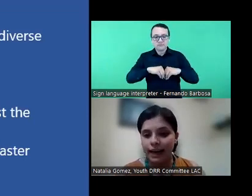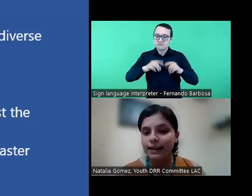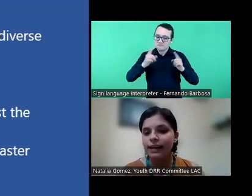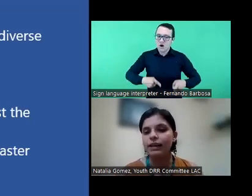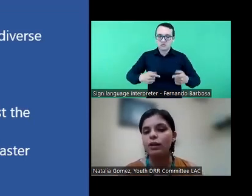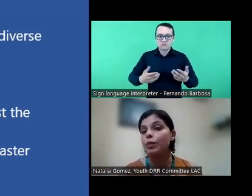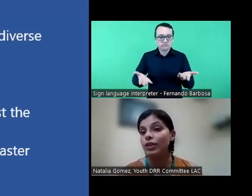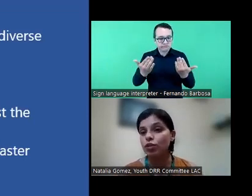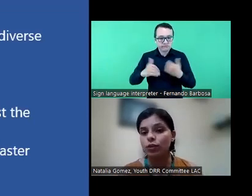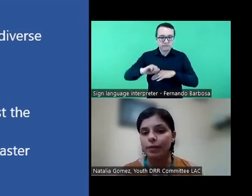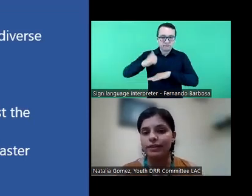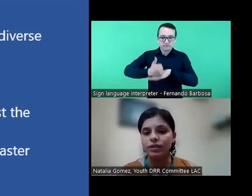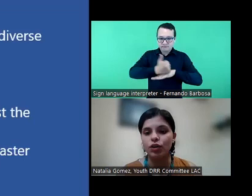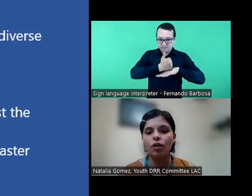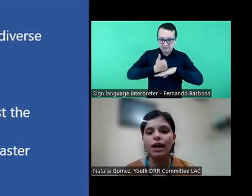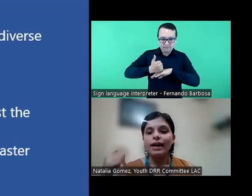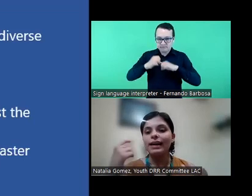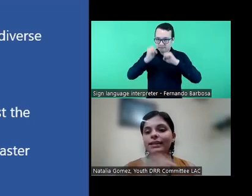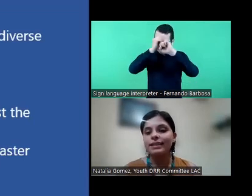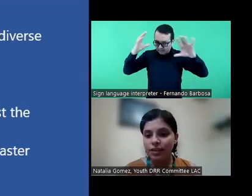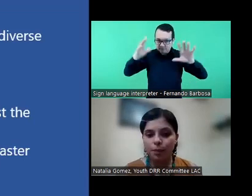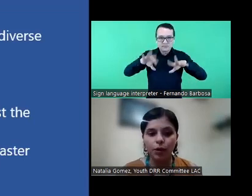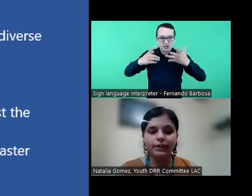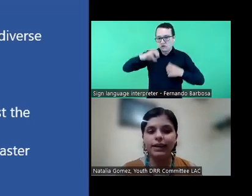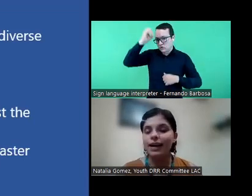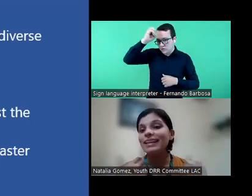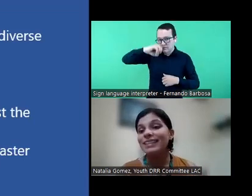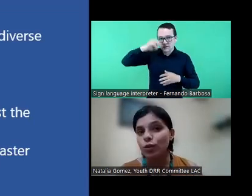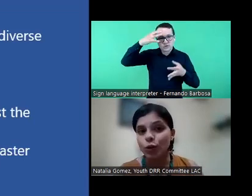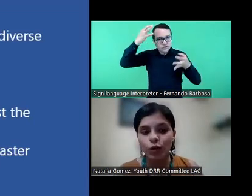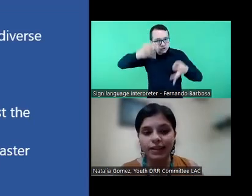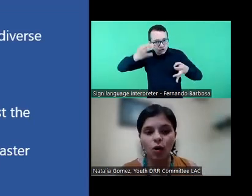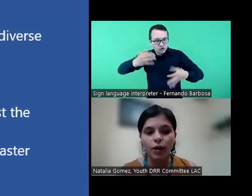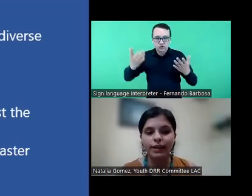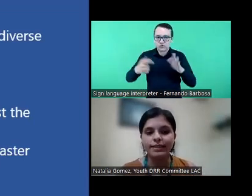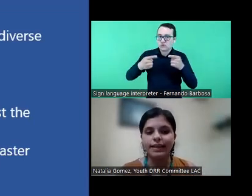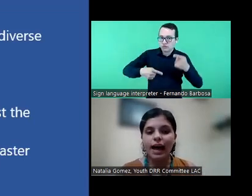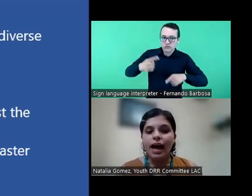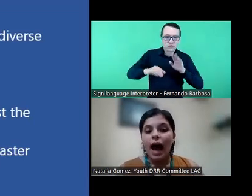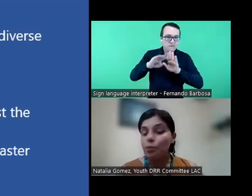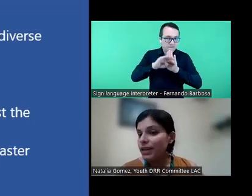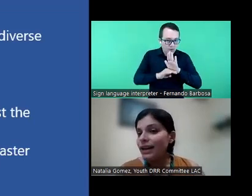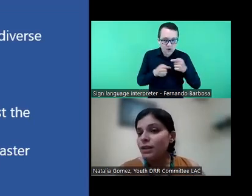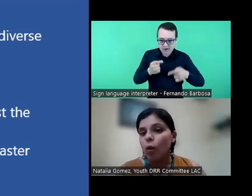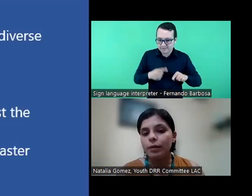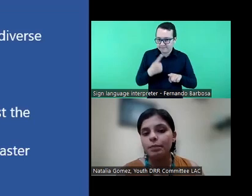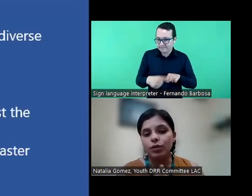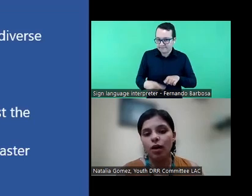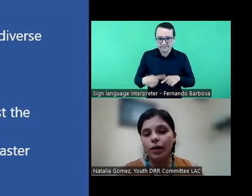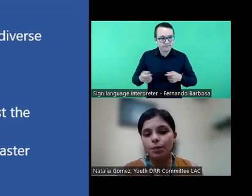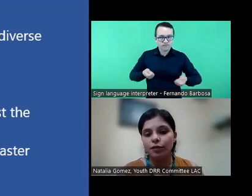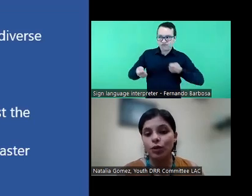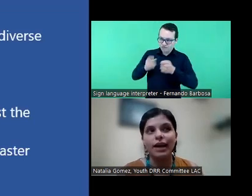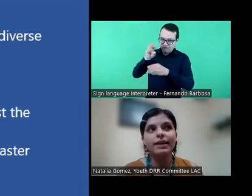youngsters, assuring that comprehensive participation in decision-making process, in the design of policies, and the governance